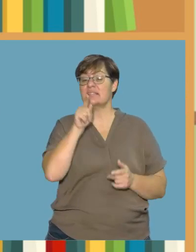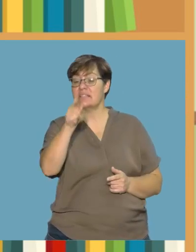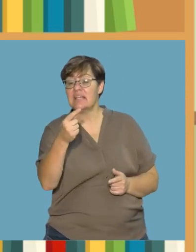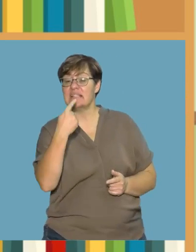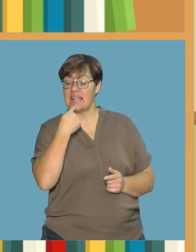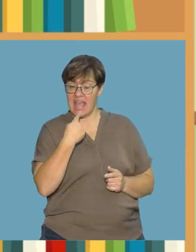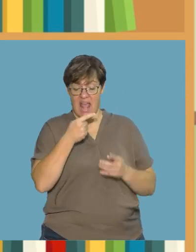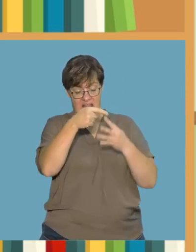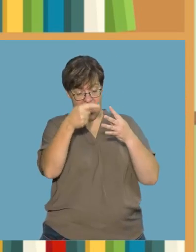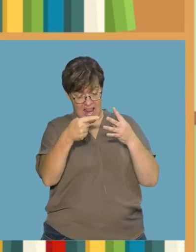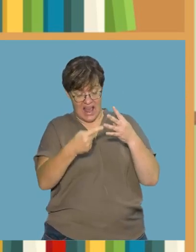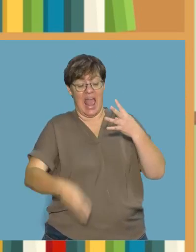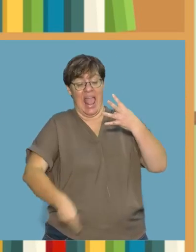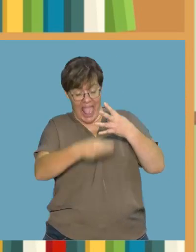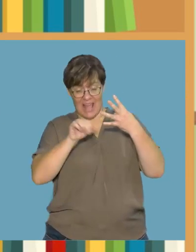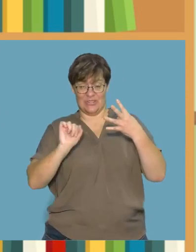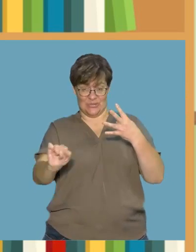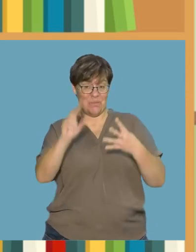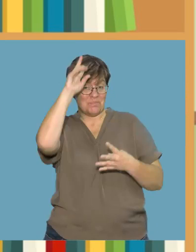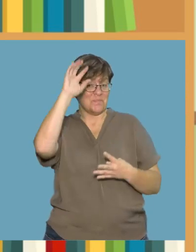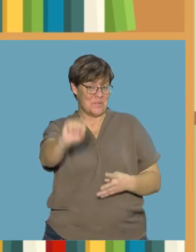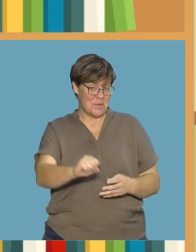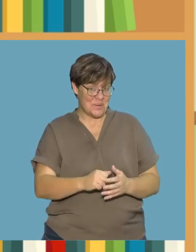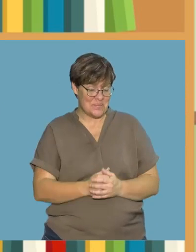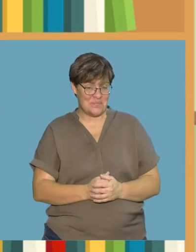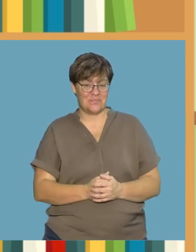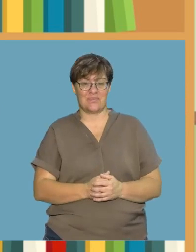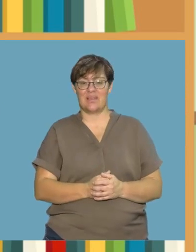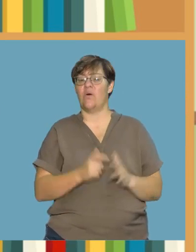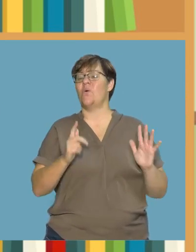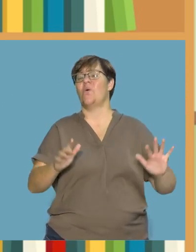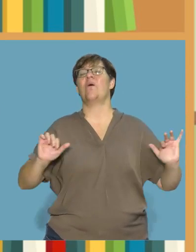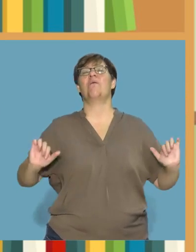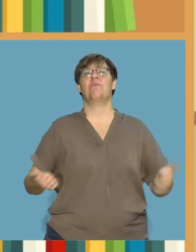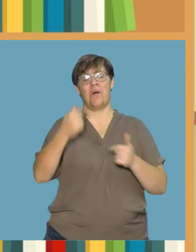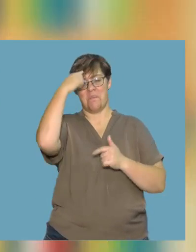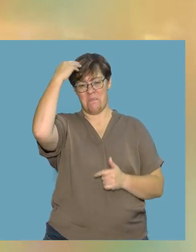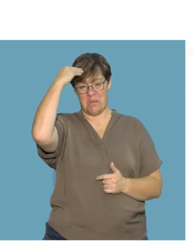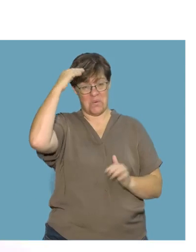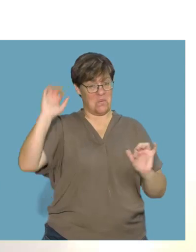idea. What excellent memories you have! Super!